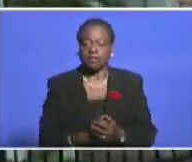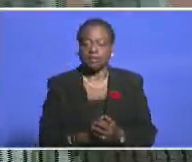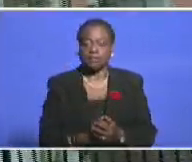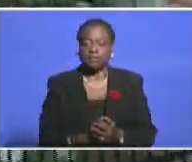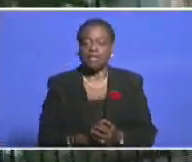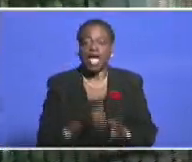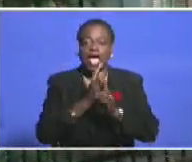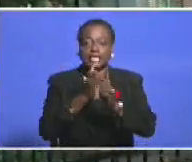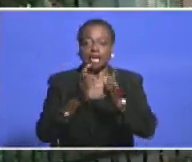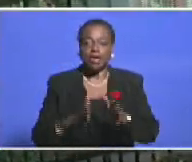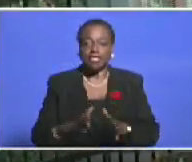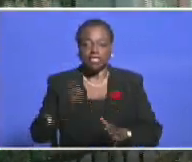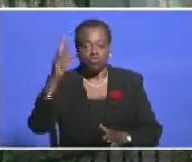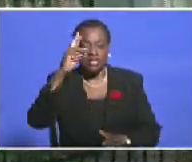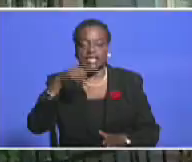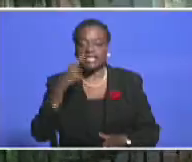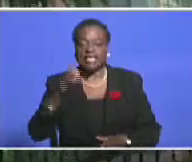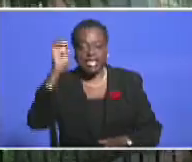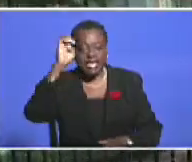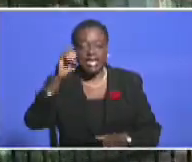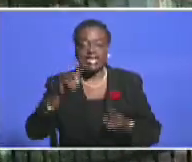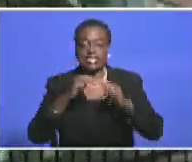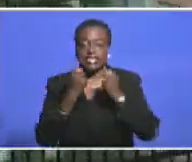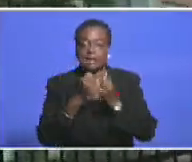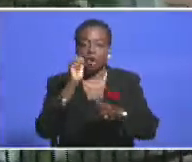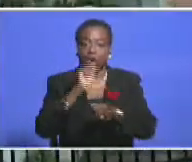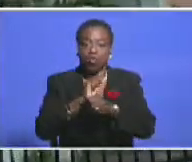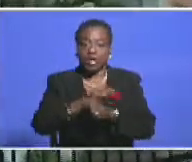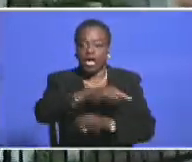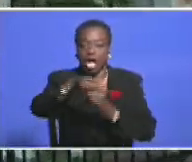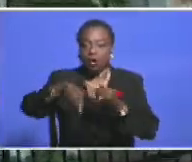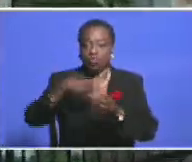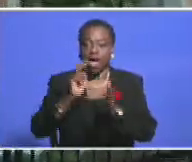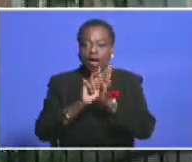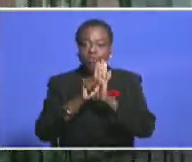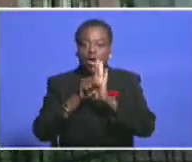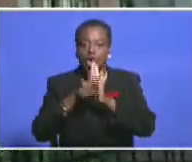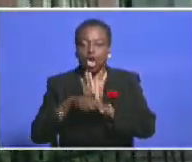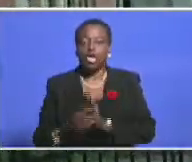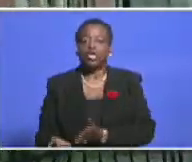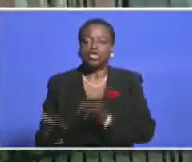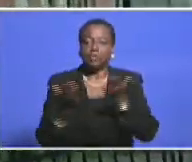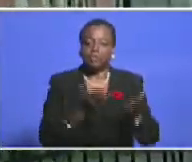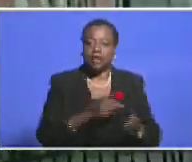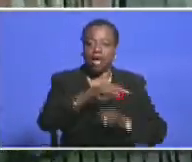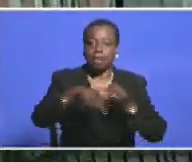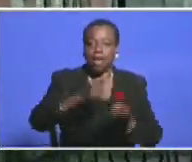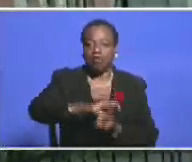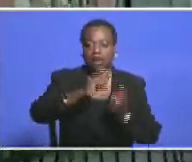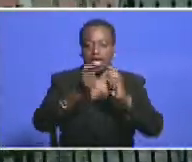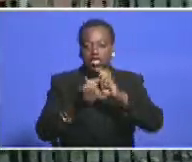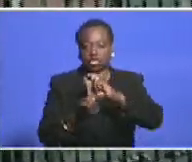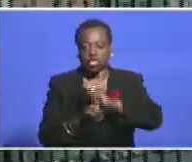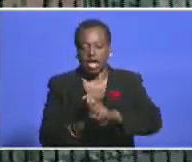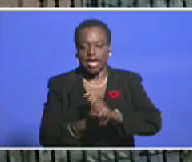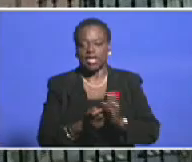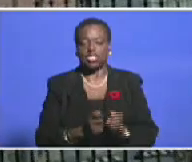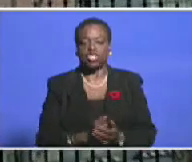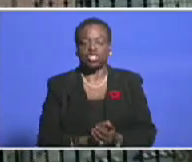Director Russell also says he and his team have been working around the clock to bring about change.